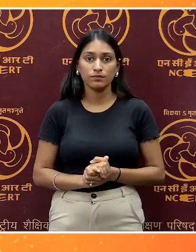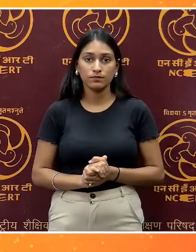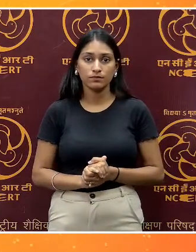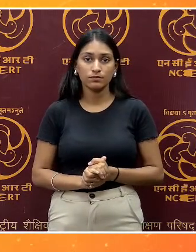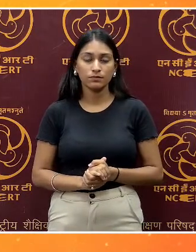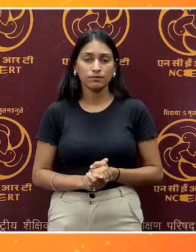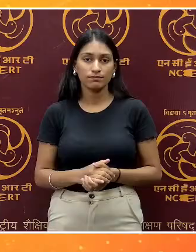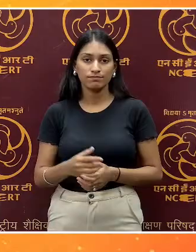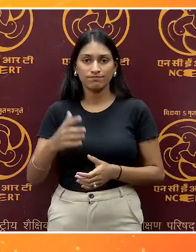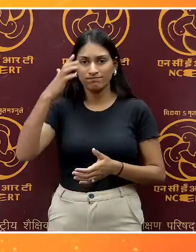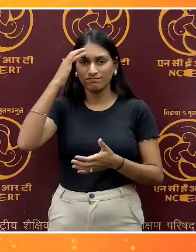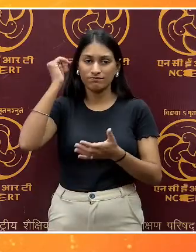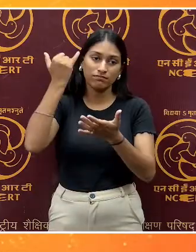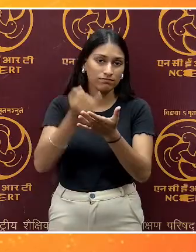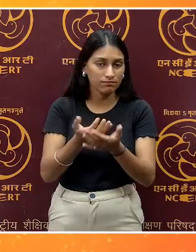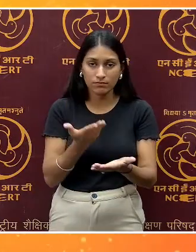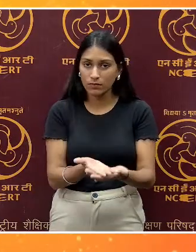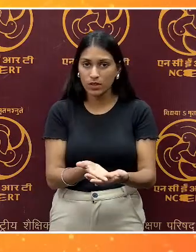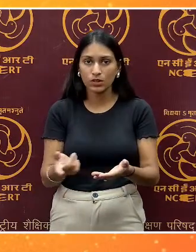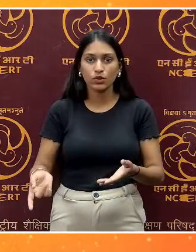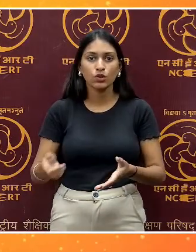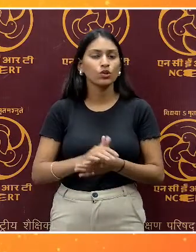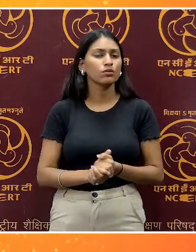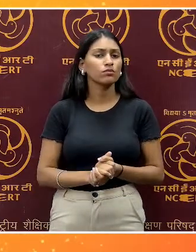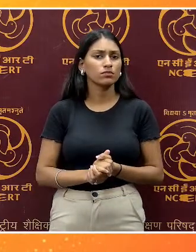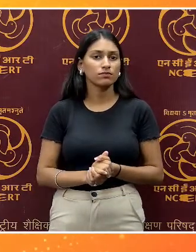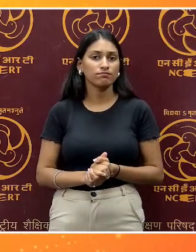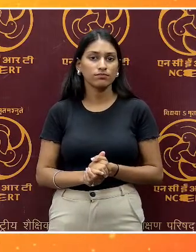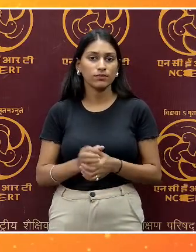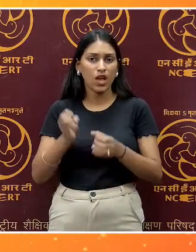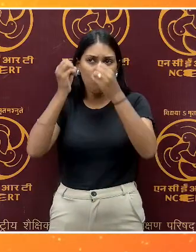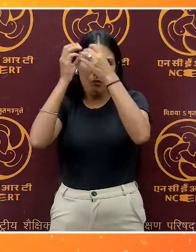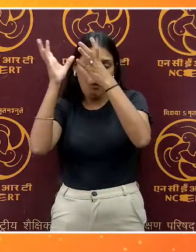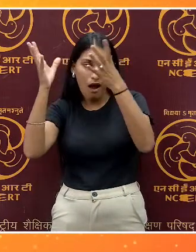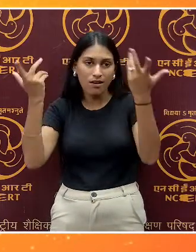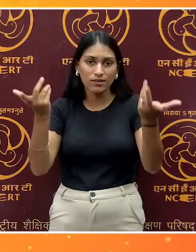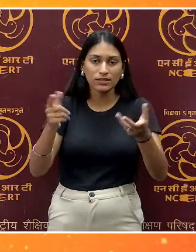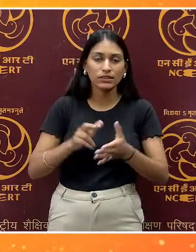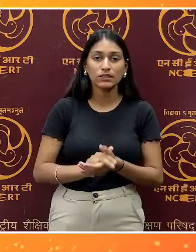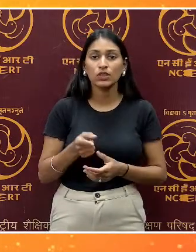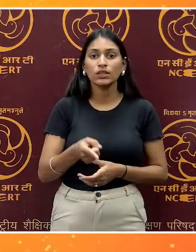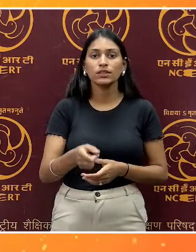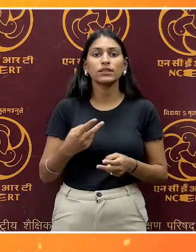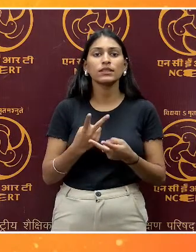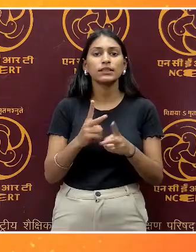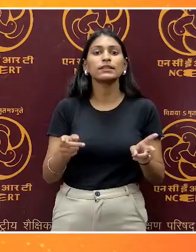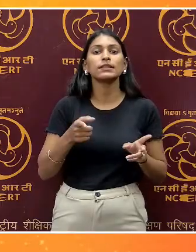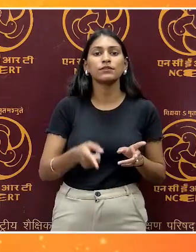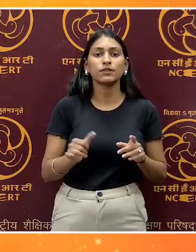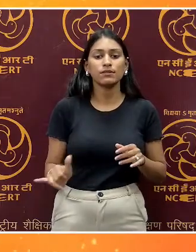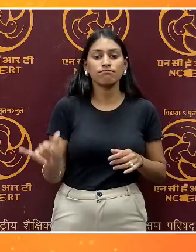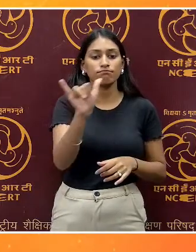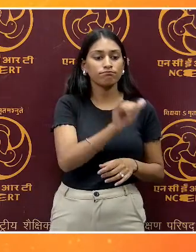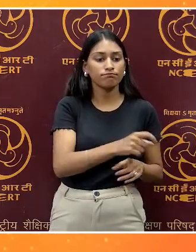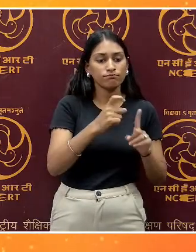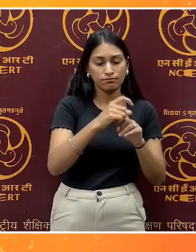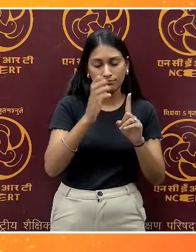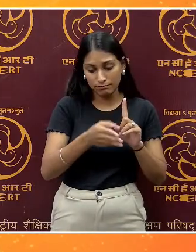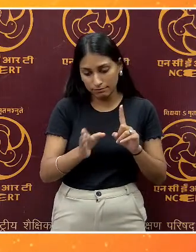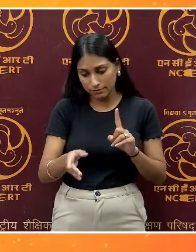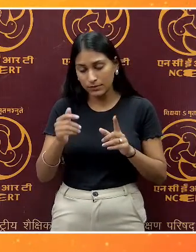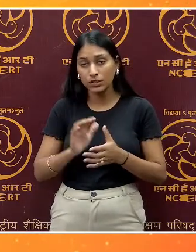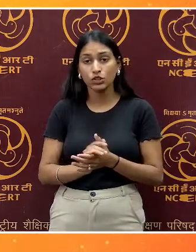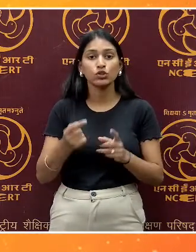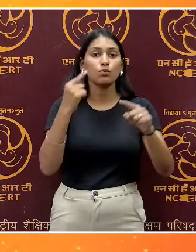a displacement 200 meter south, then 7s will be 1400 meters south, same direction, because 7 is a